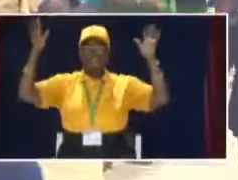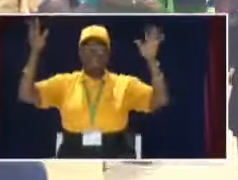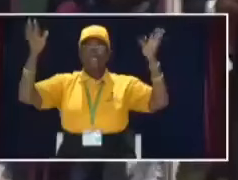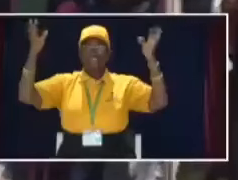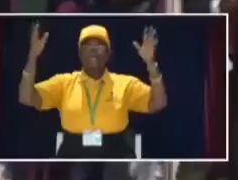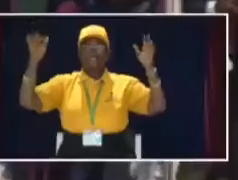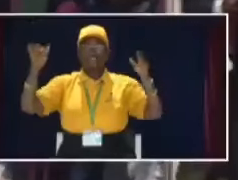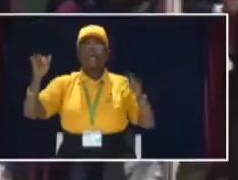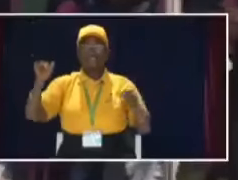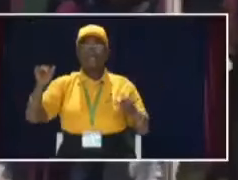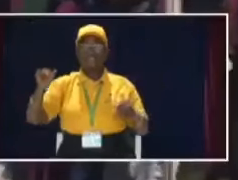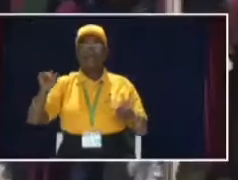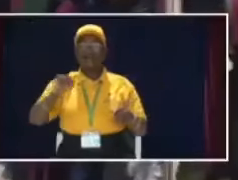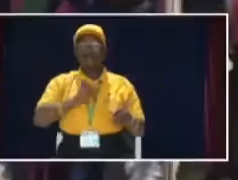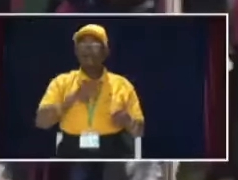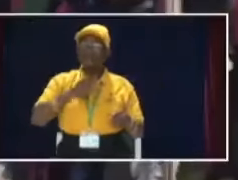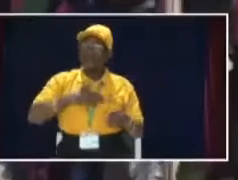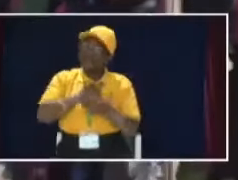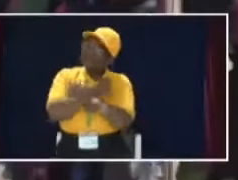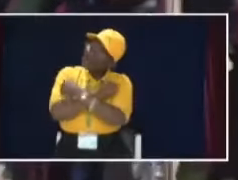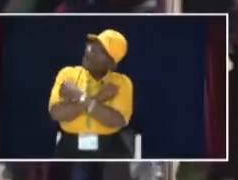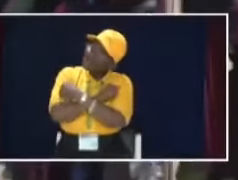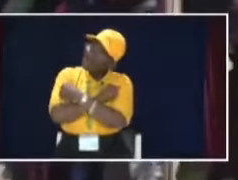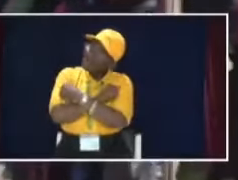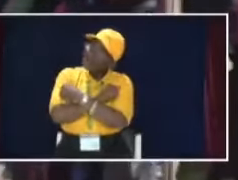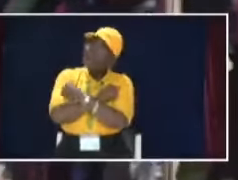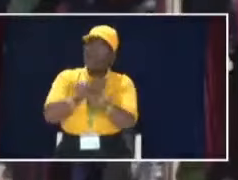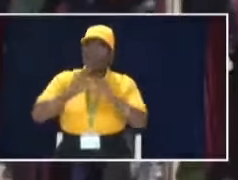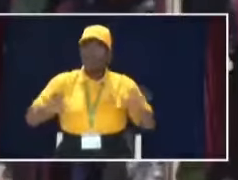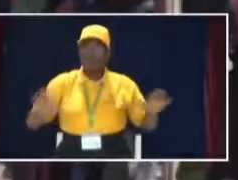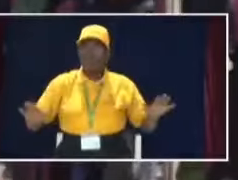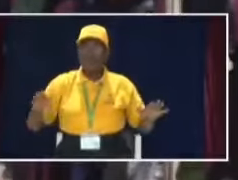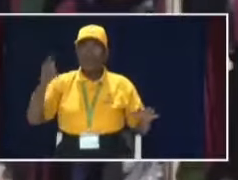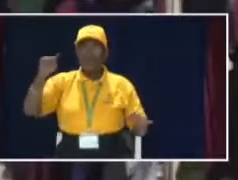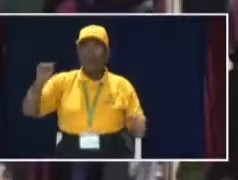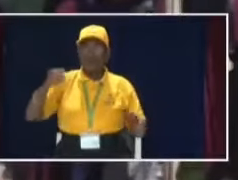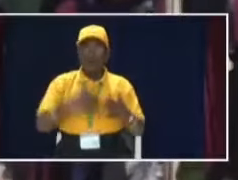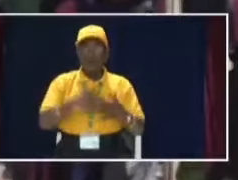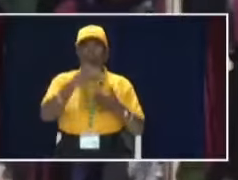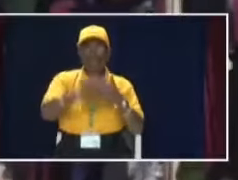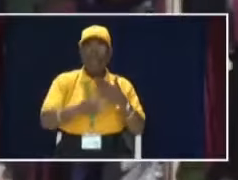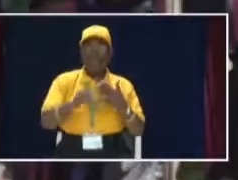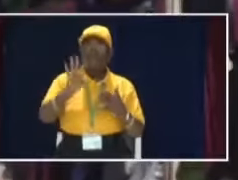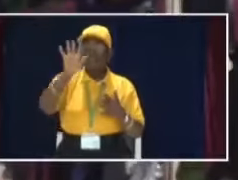My beloved children, for the next 5 minutes,